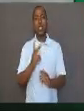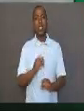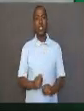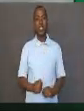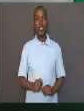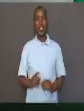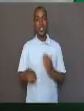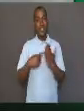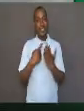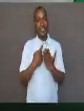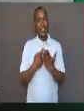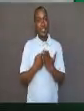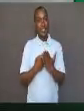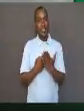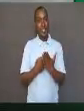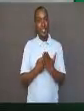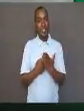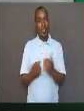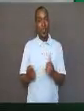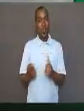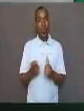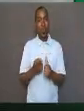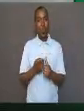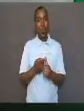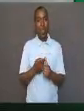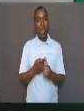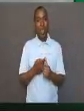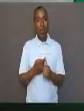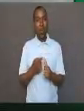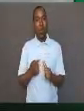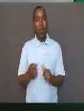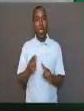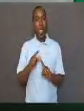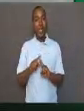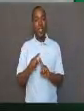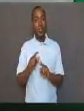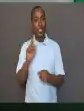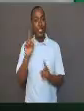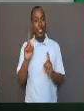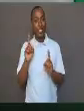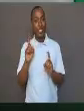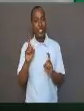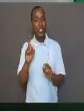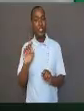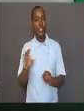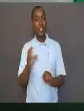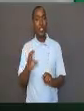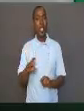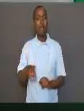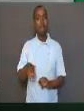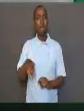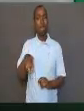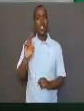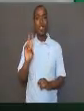So, if one of the items that is tested has a high concentration of